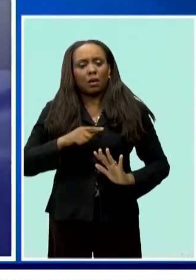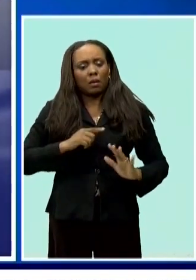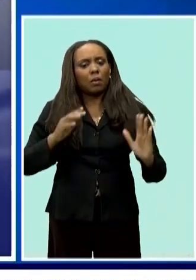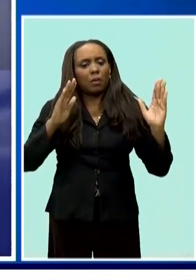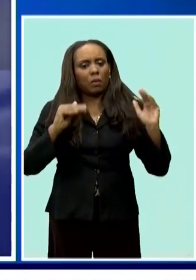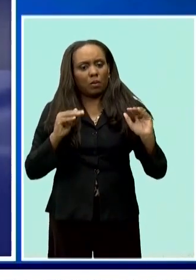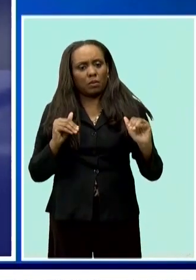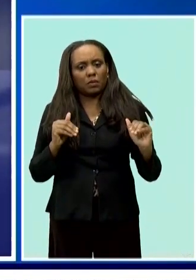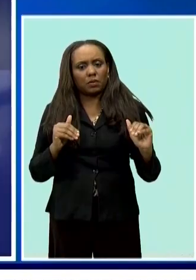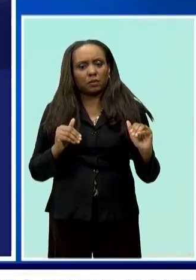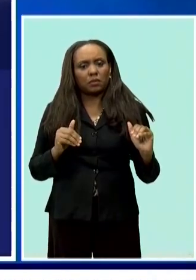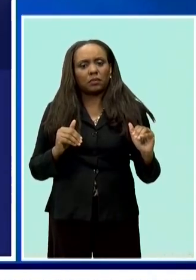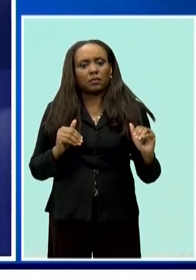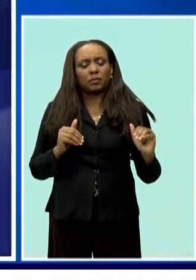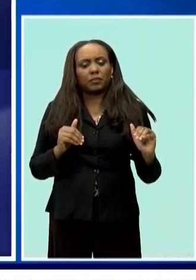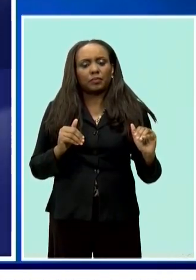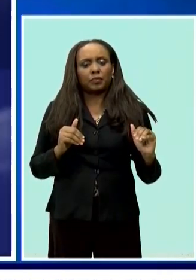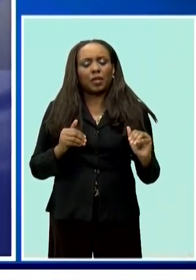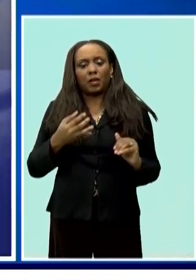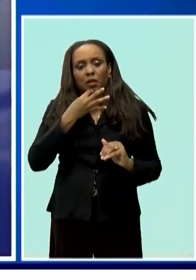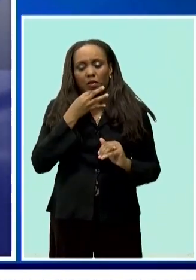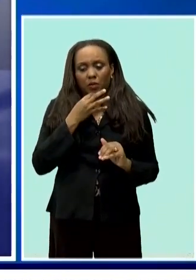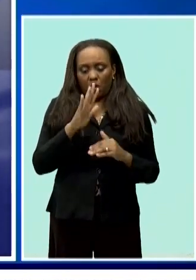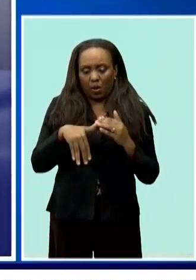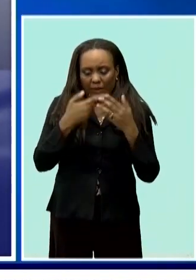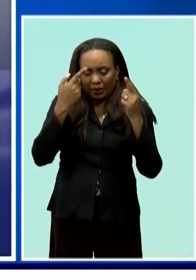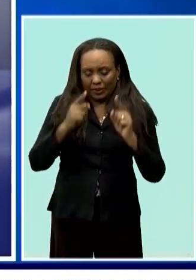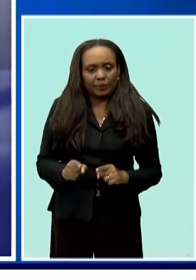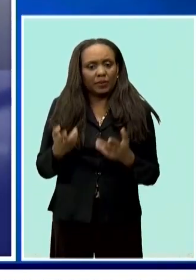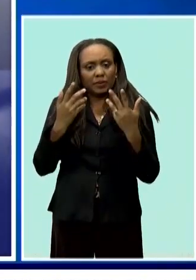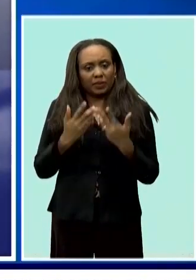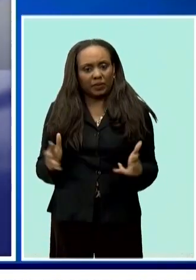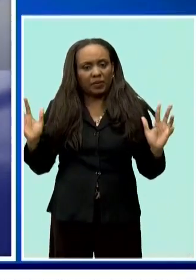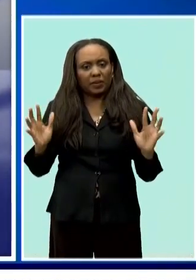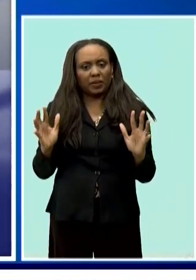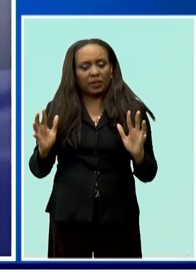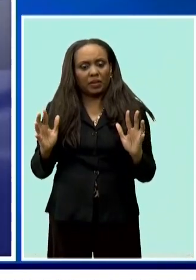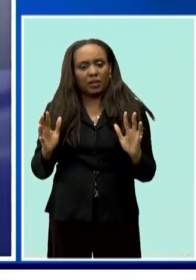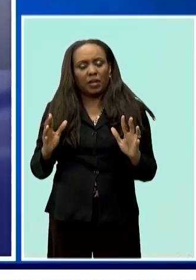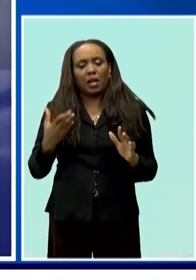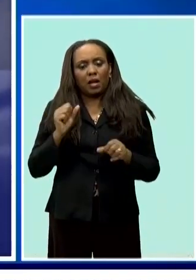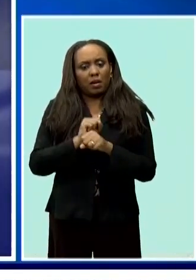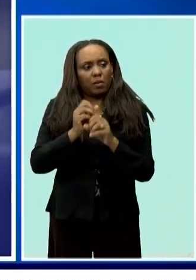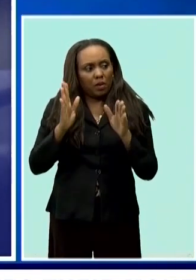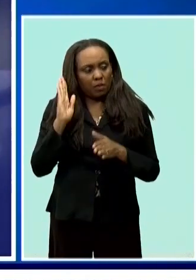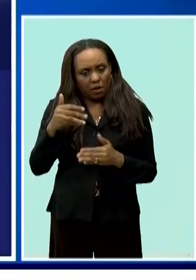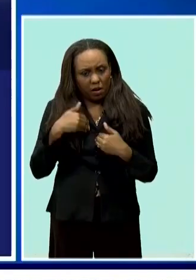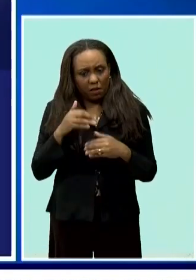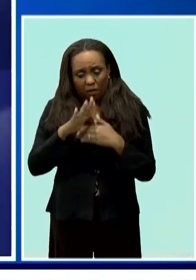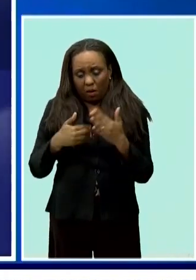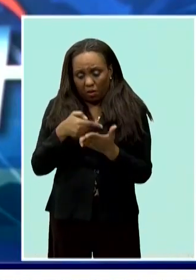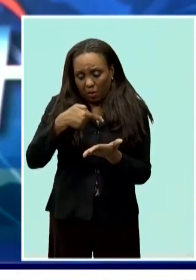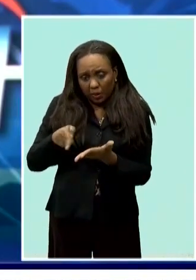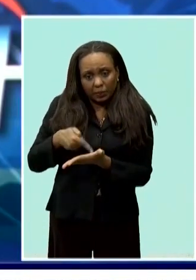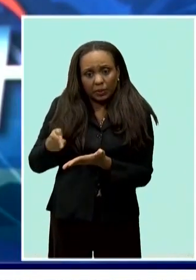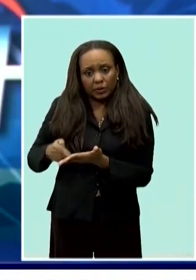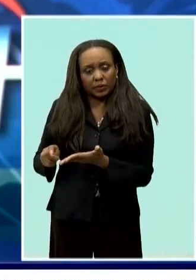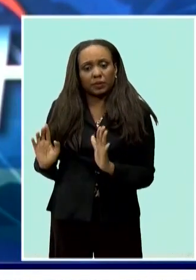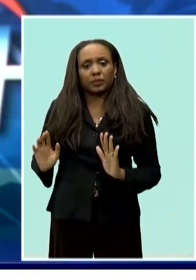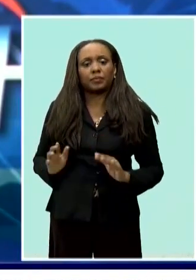loyal persons honoring their credit arrangements, we ask them to hold a bit more strain. These workers is no fault of their own. They